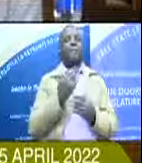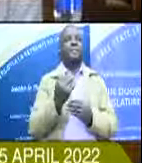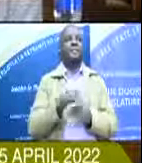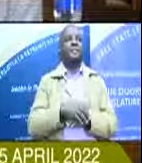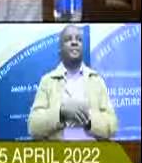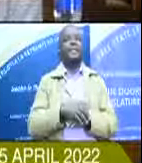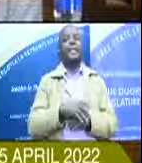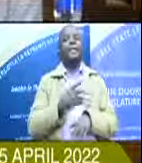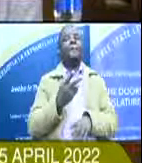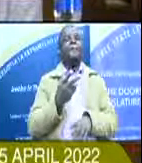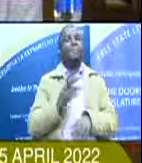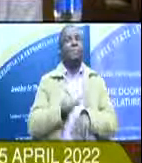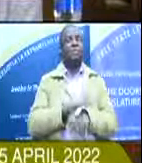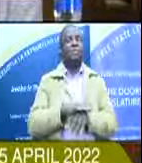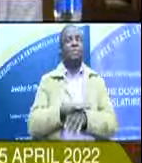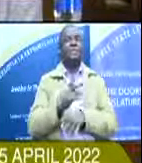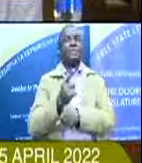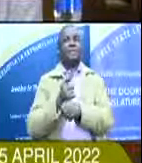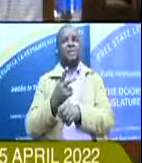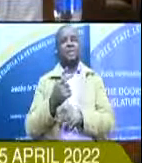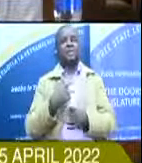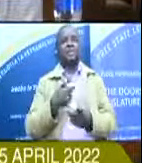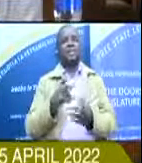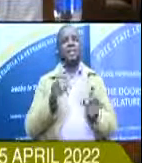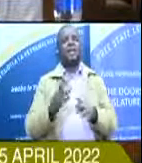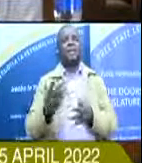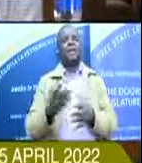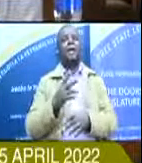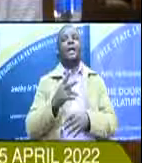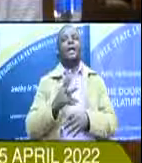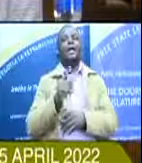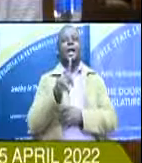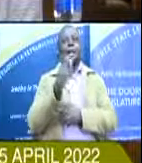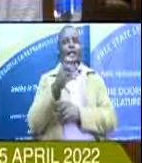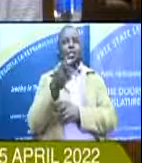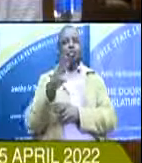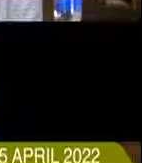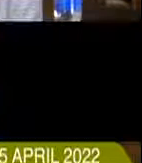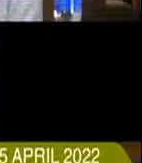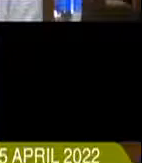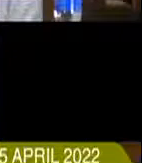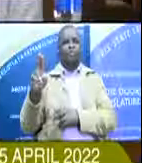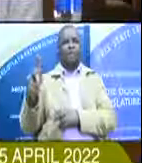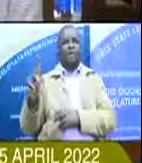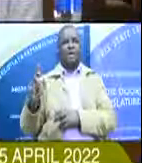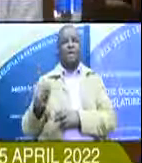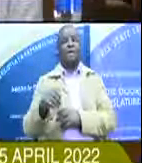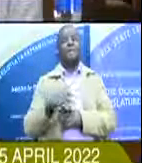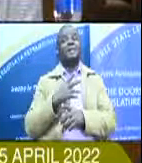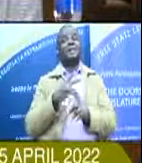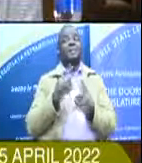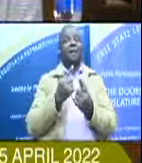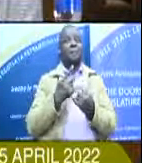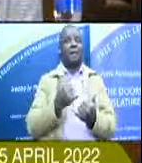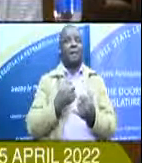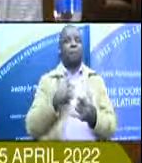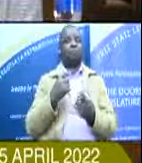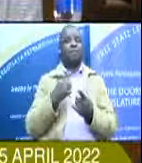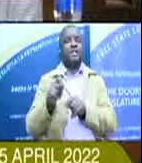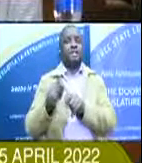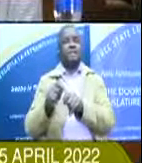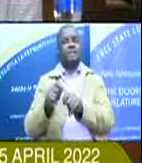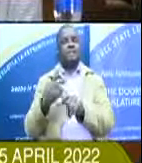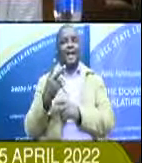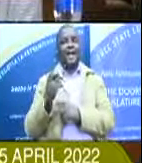most affected district being Lejwe-Leputswa. It is to this end that the department has trained 80